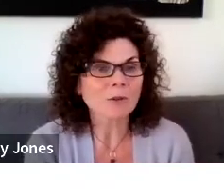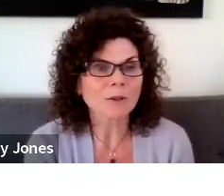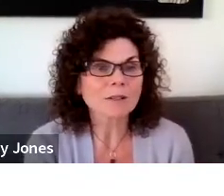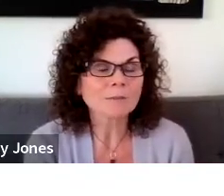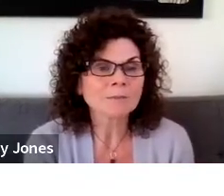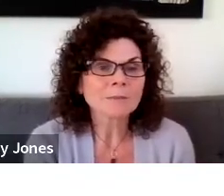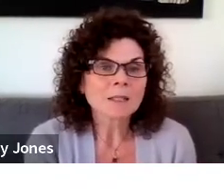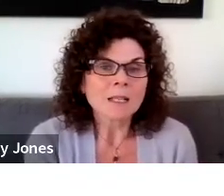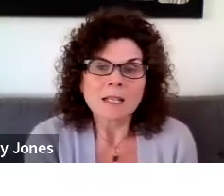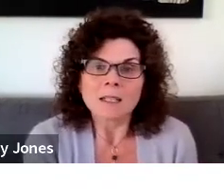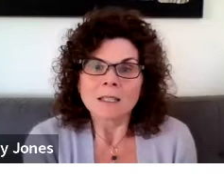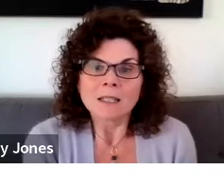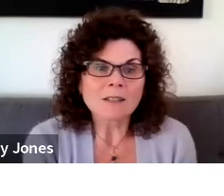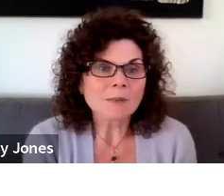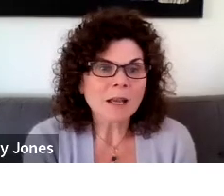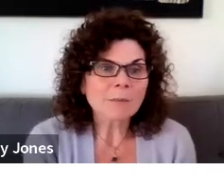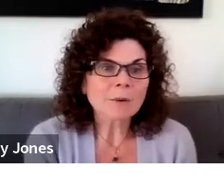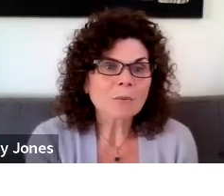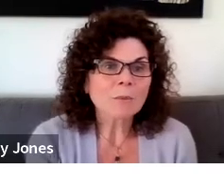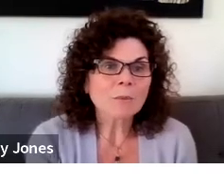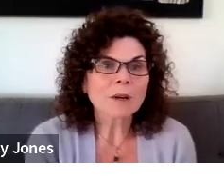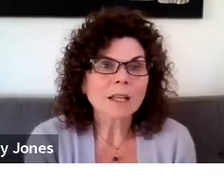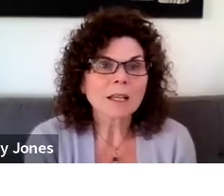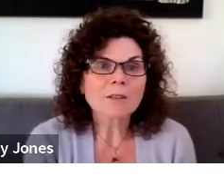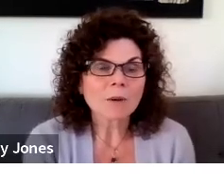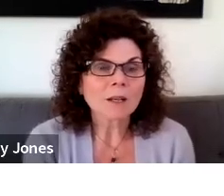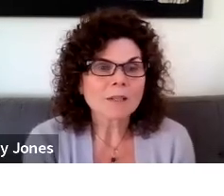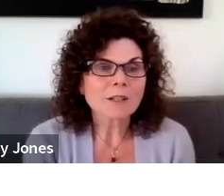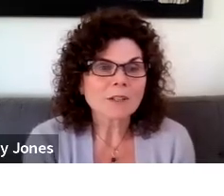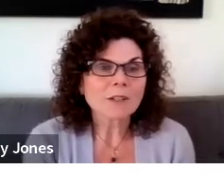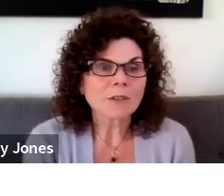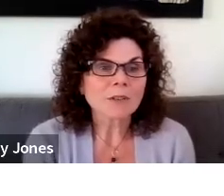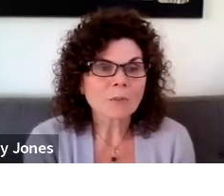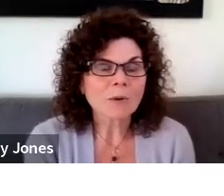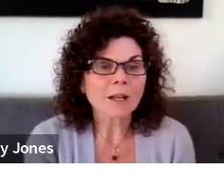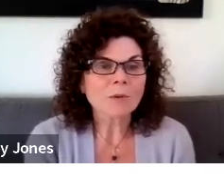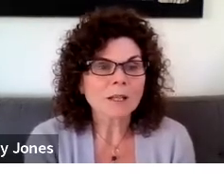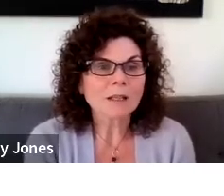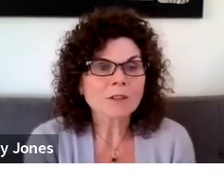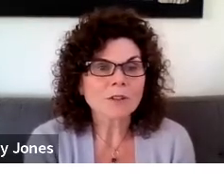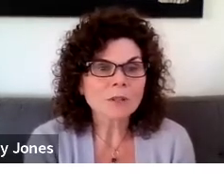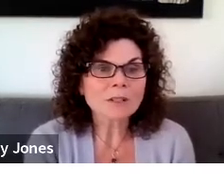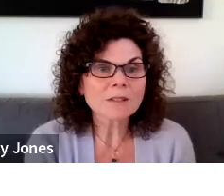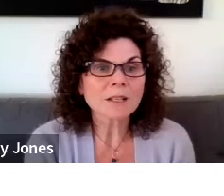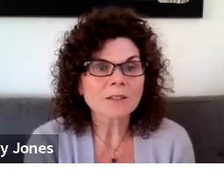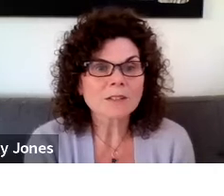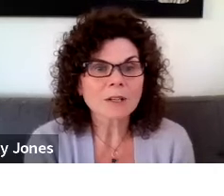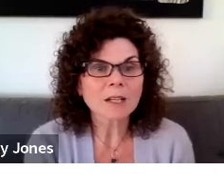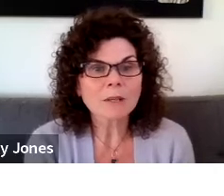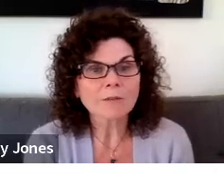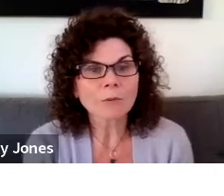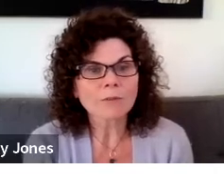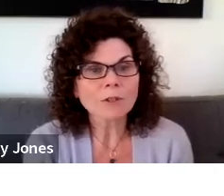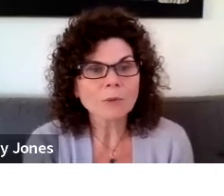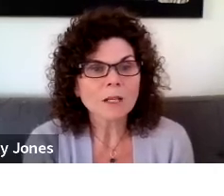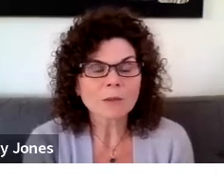high-level categories. In September, we'll be bringing the recommendations to promote equity to the CRIS and the steering